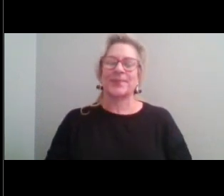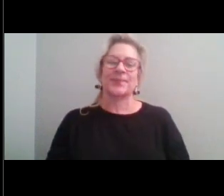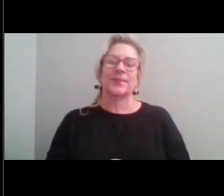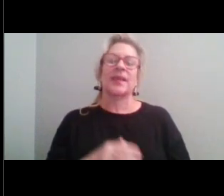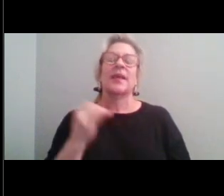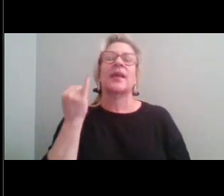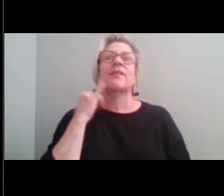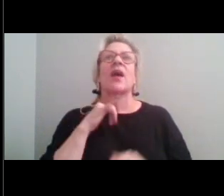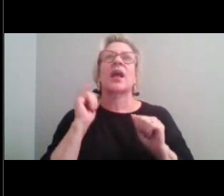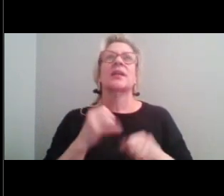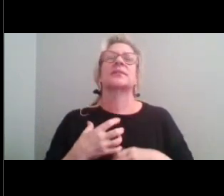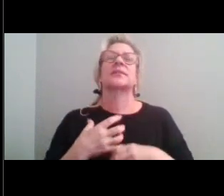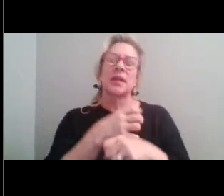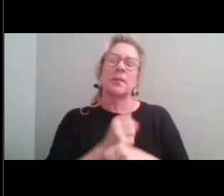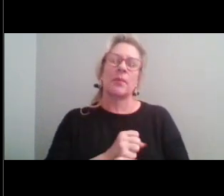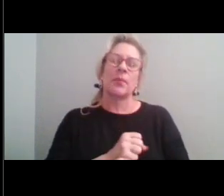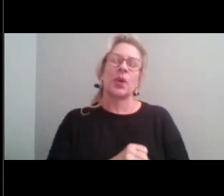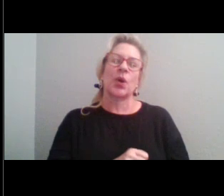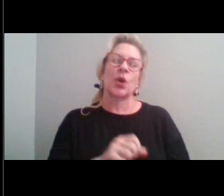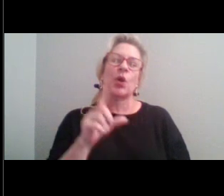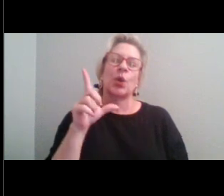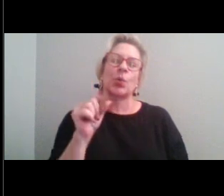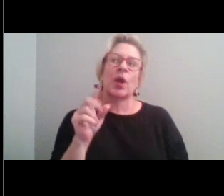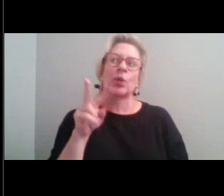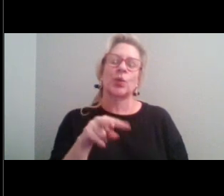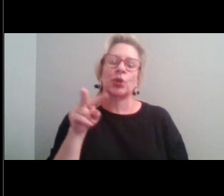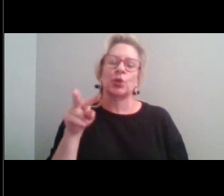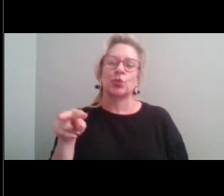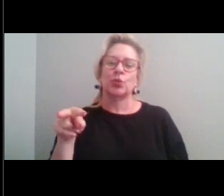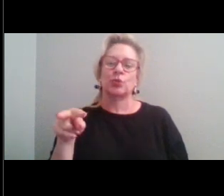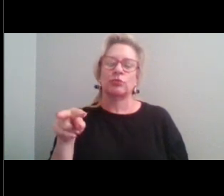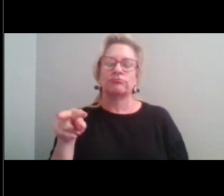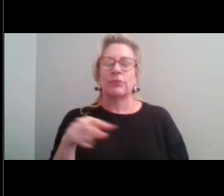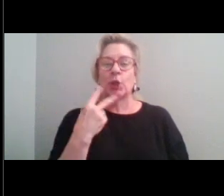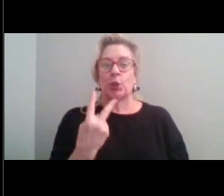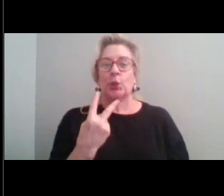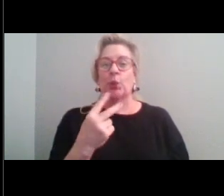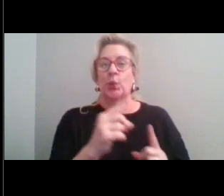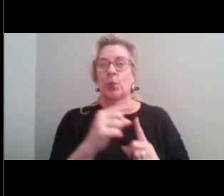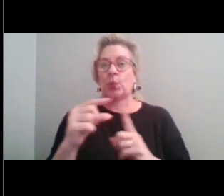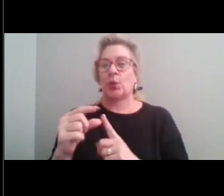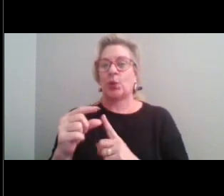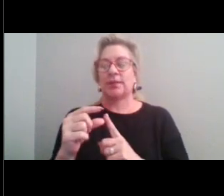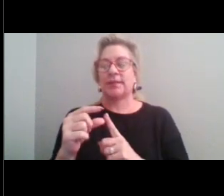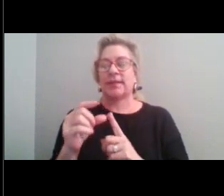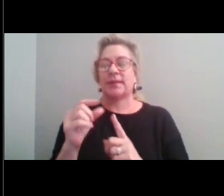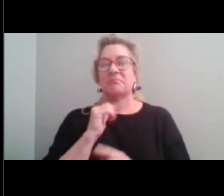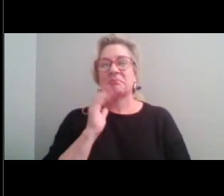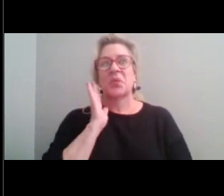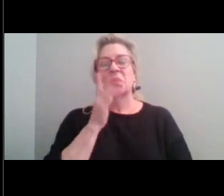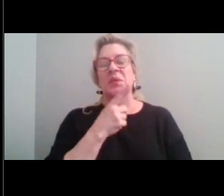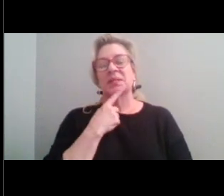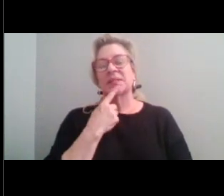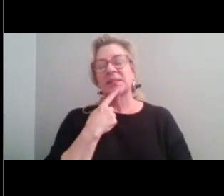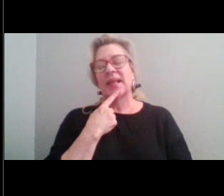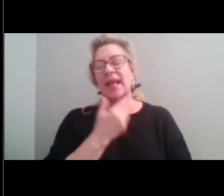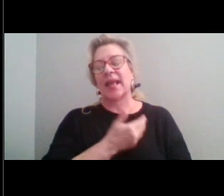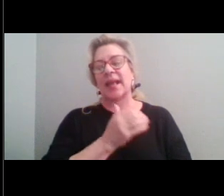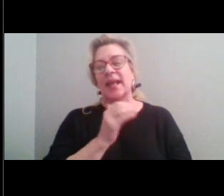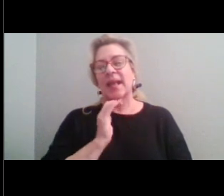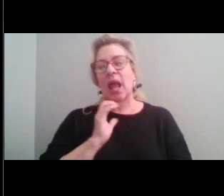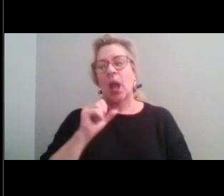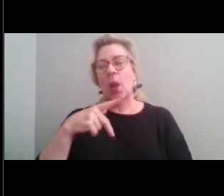up 2022 in 2 words, I would say, as far as our space goes, the